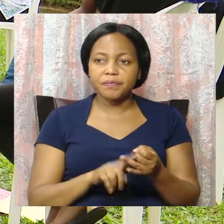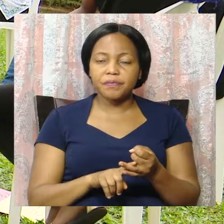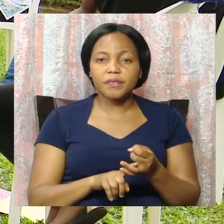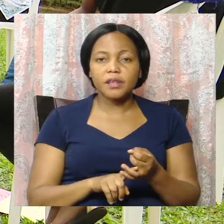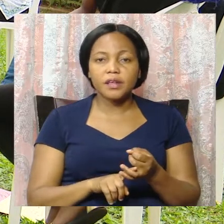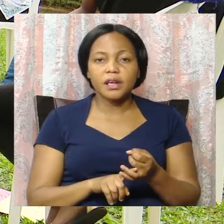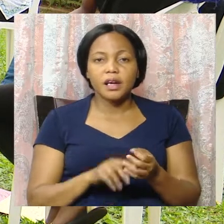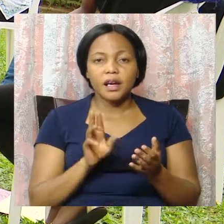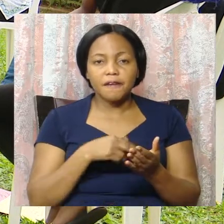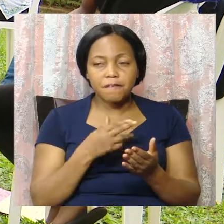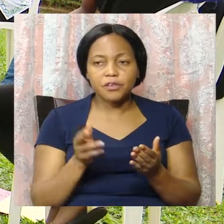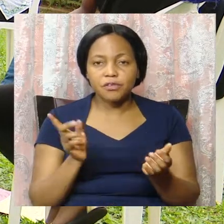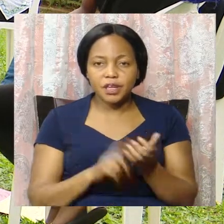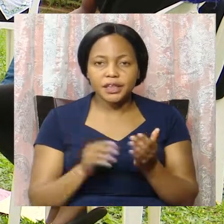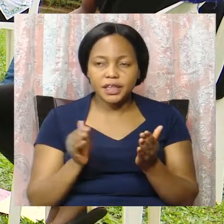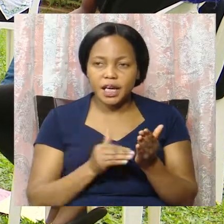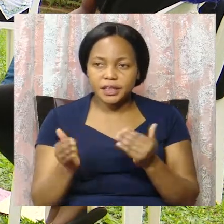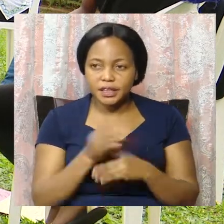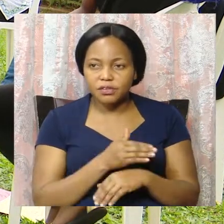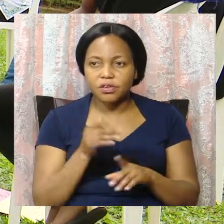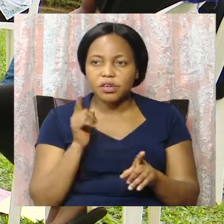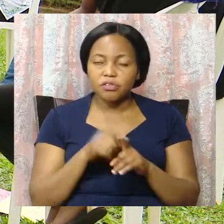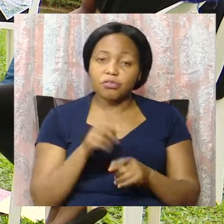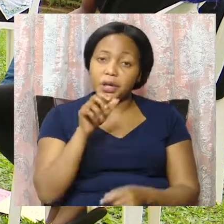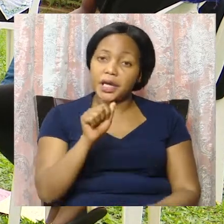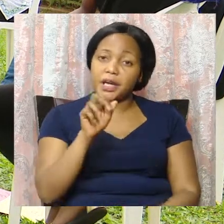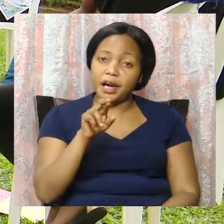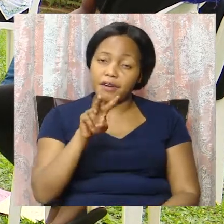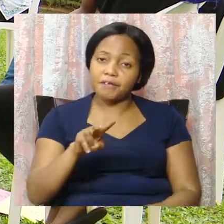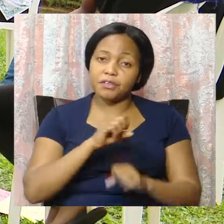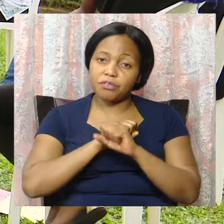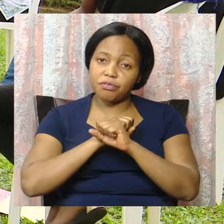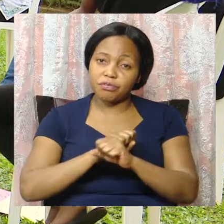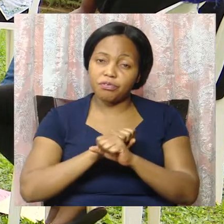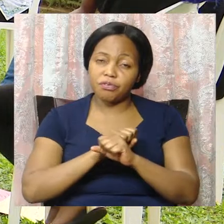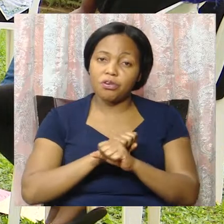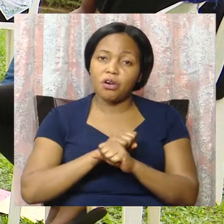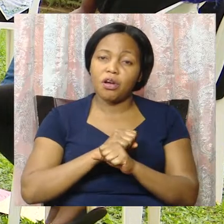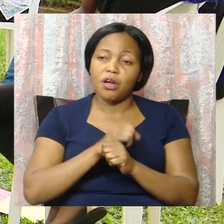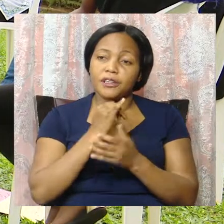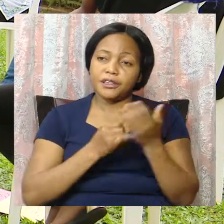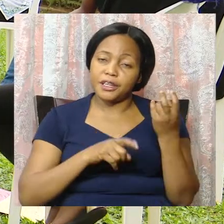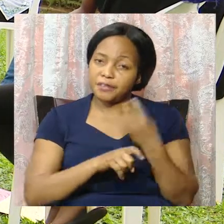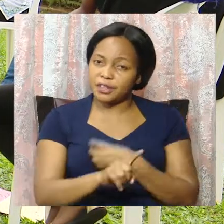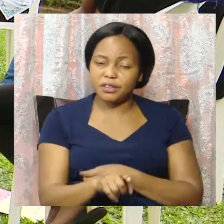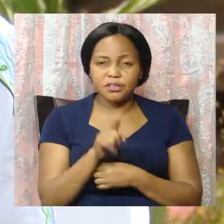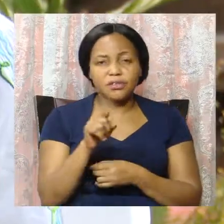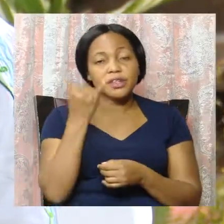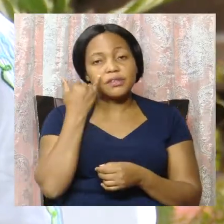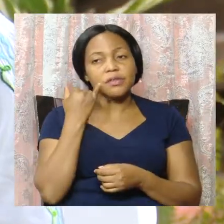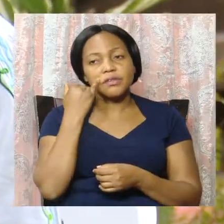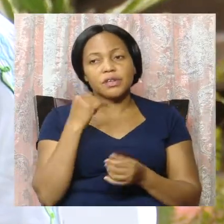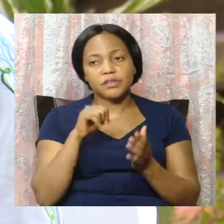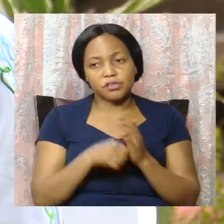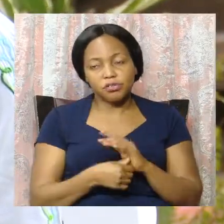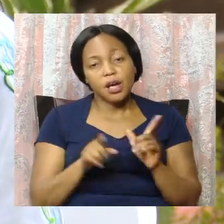oral PrEP, which prevents HIV, and some of them have not had access to ARVs. So these are all the issues that have come up